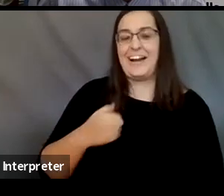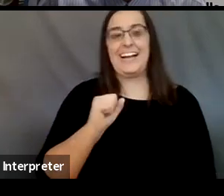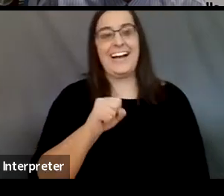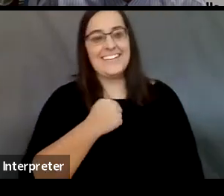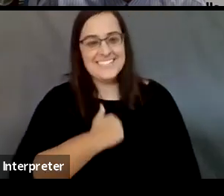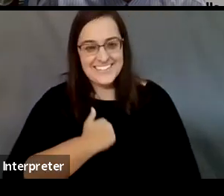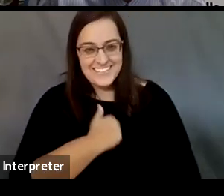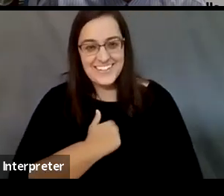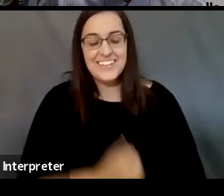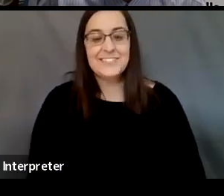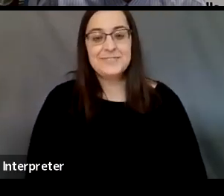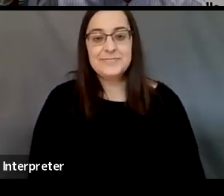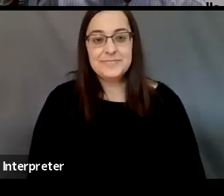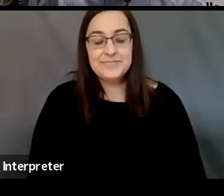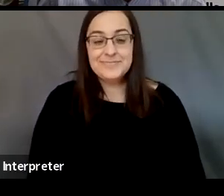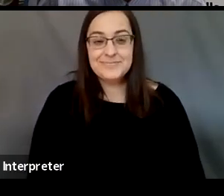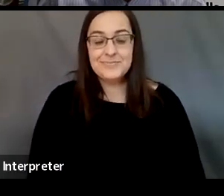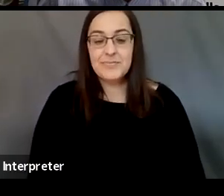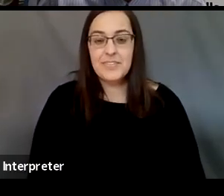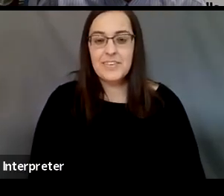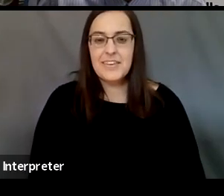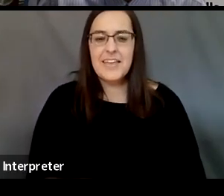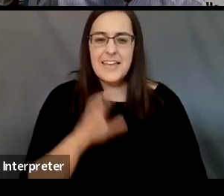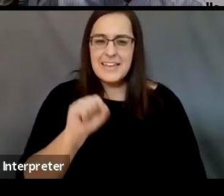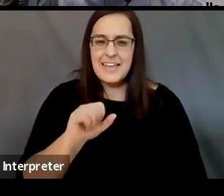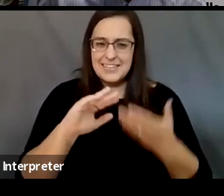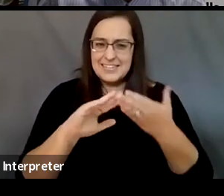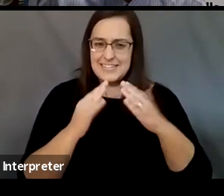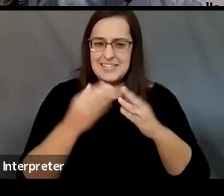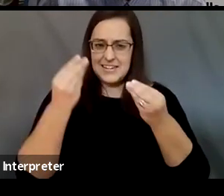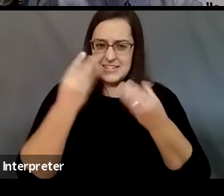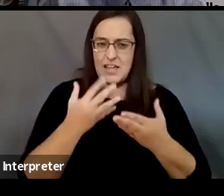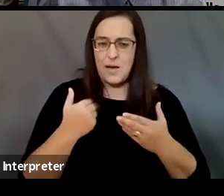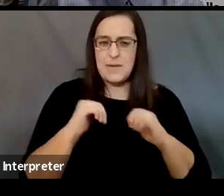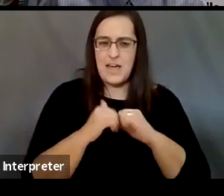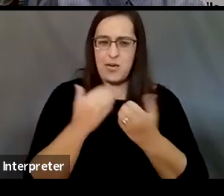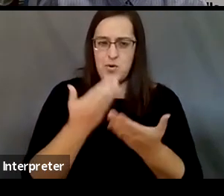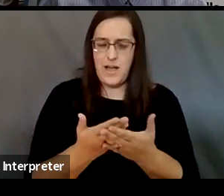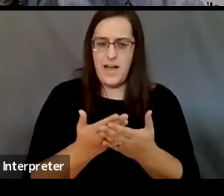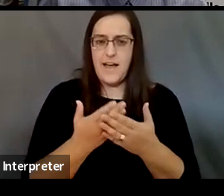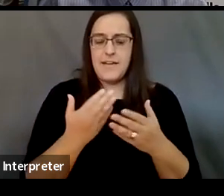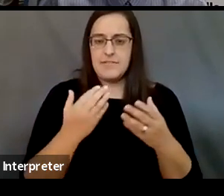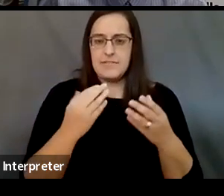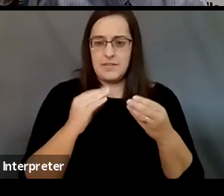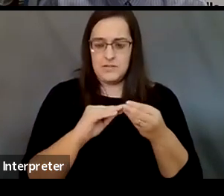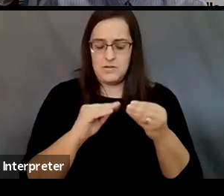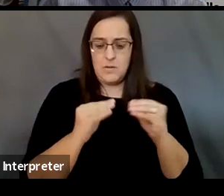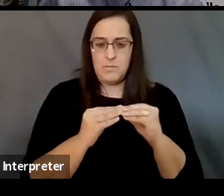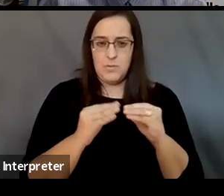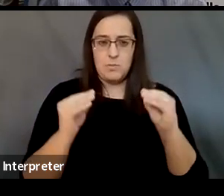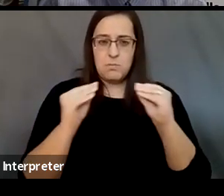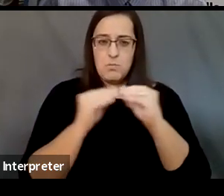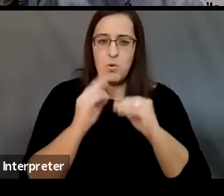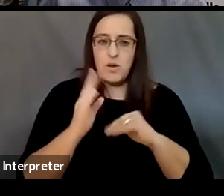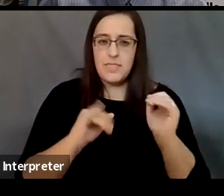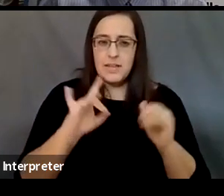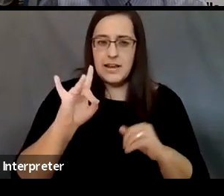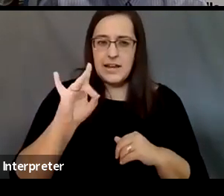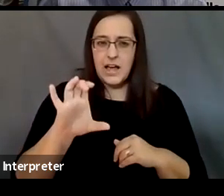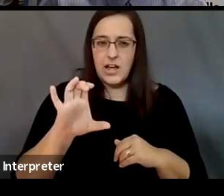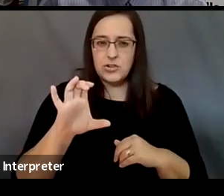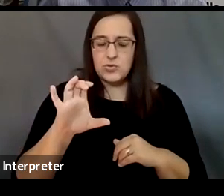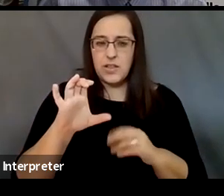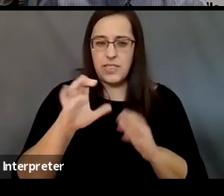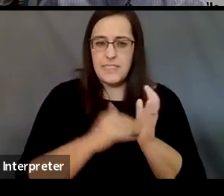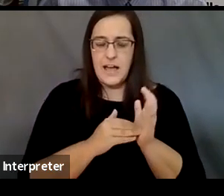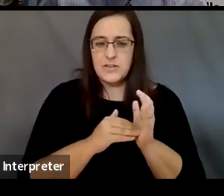Yeah, can somebody from the city tell me how they arrived at the number of more than 800,000 syringes being needed